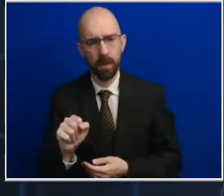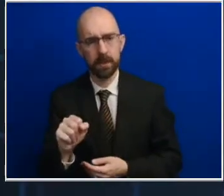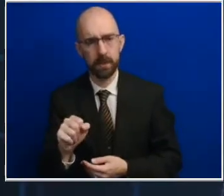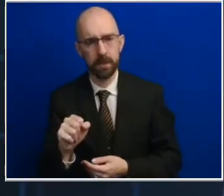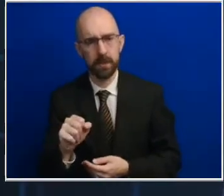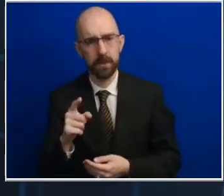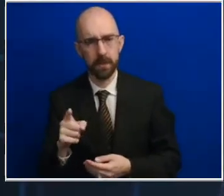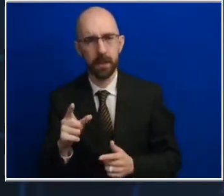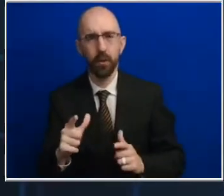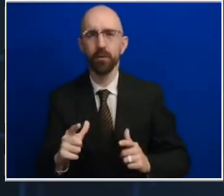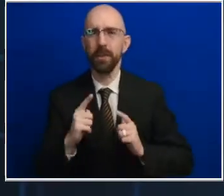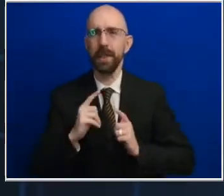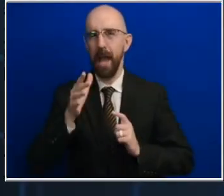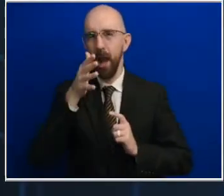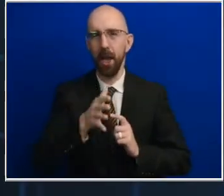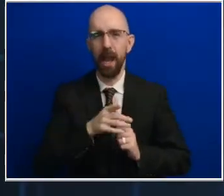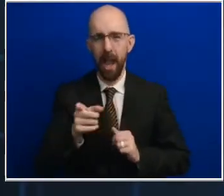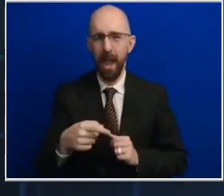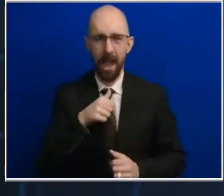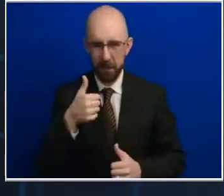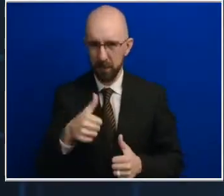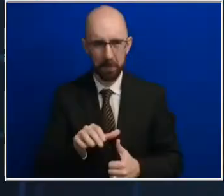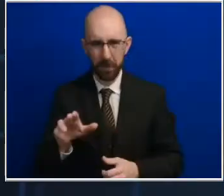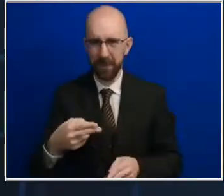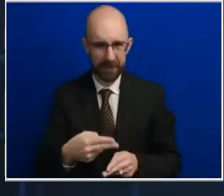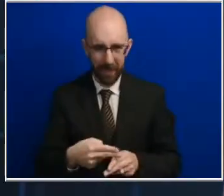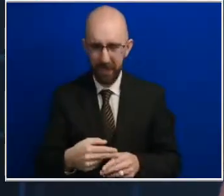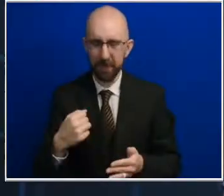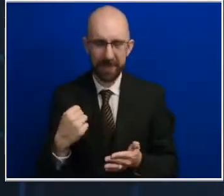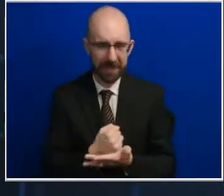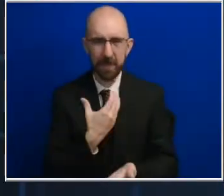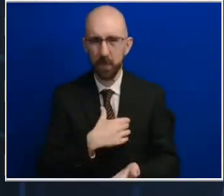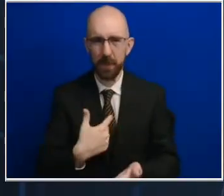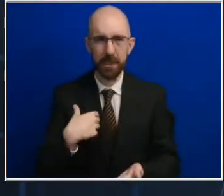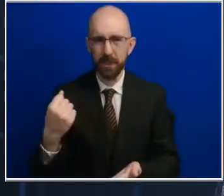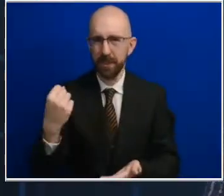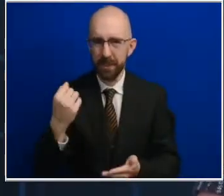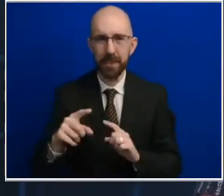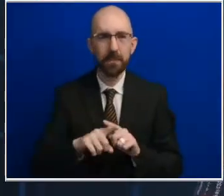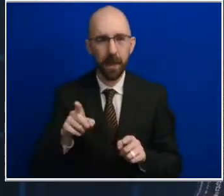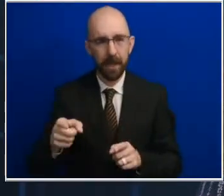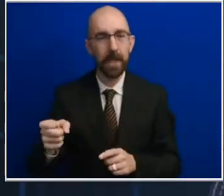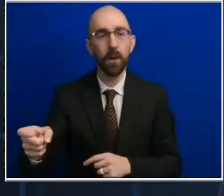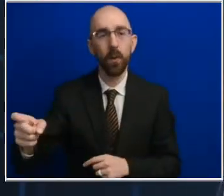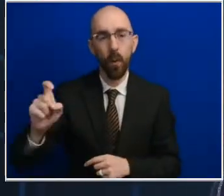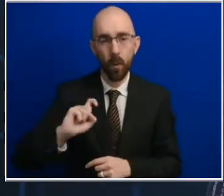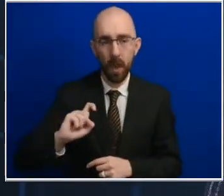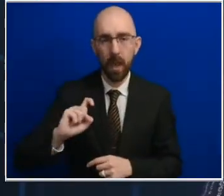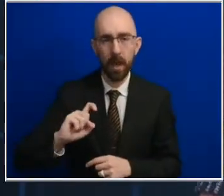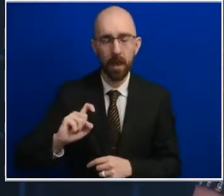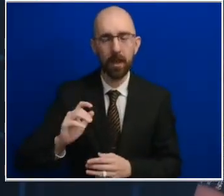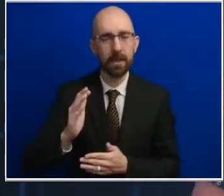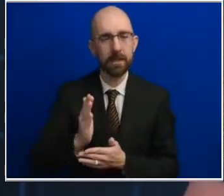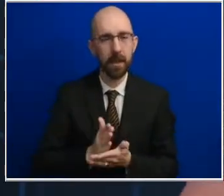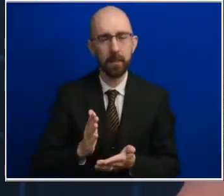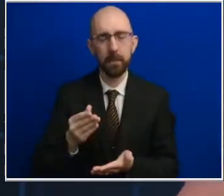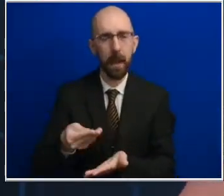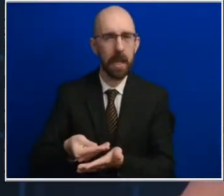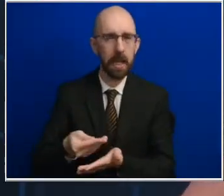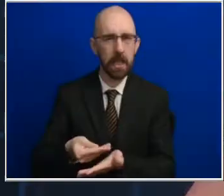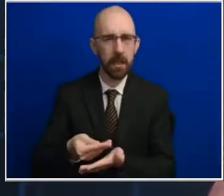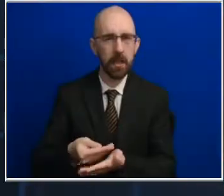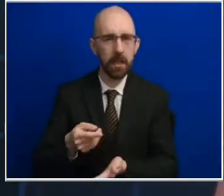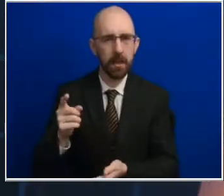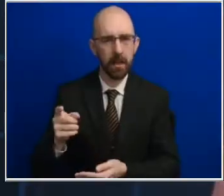retired guy, and I don't remember his name, and I wish I would have got it. But he had donated some money, and he teamed up